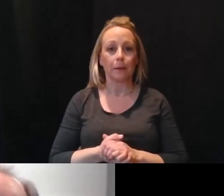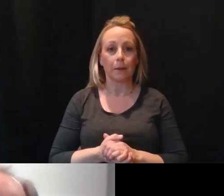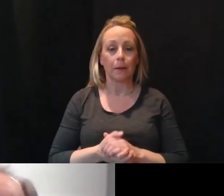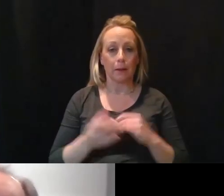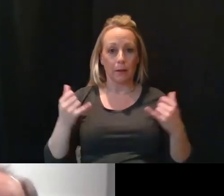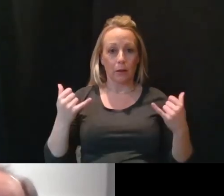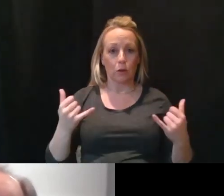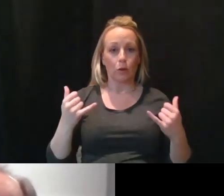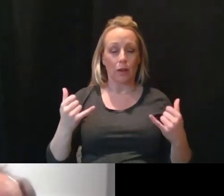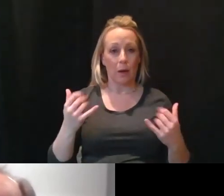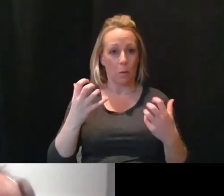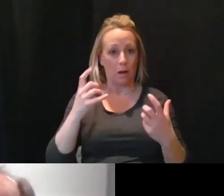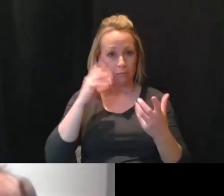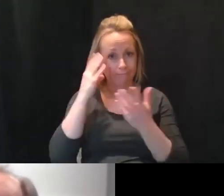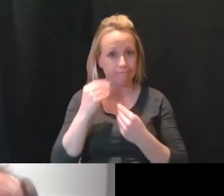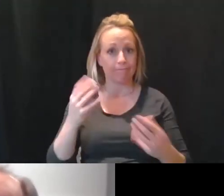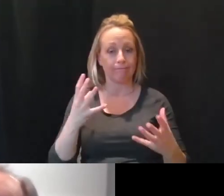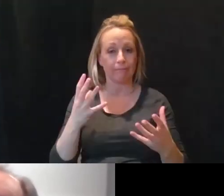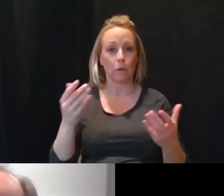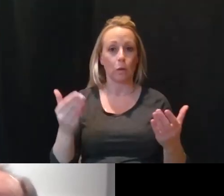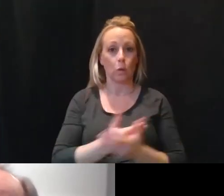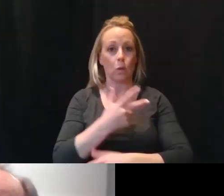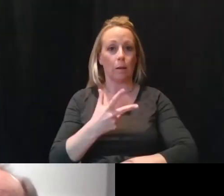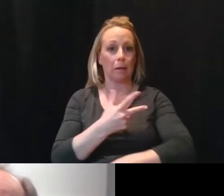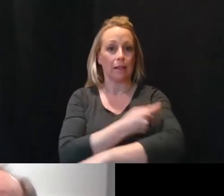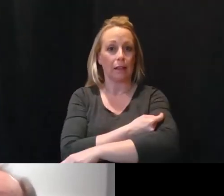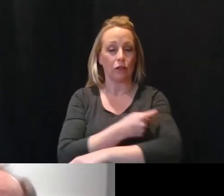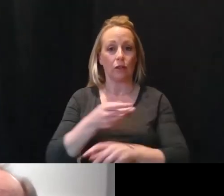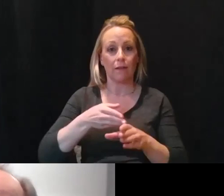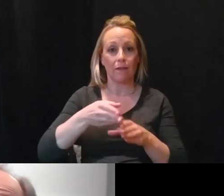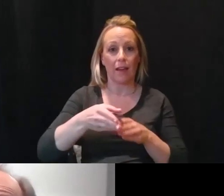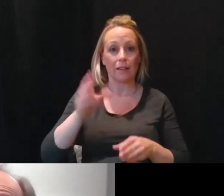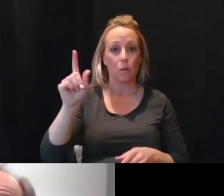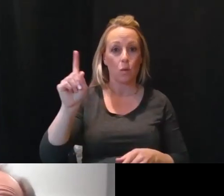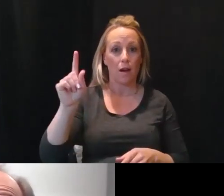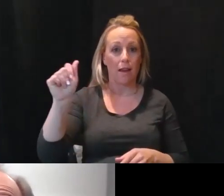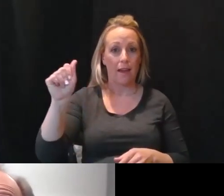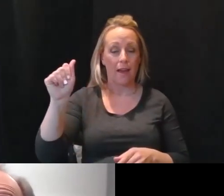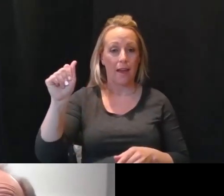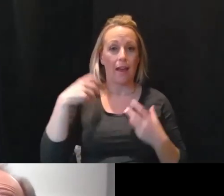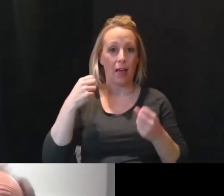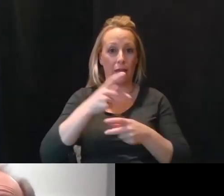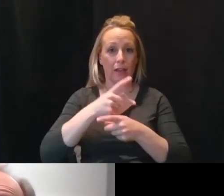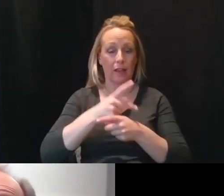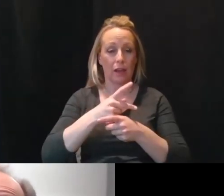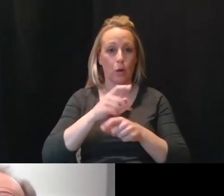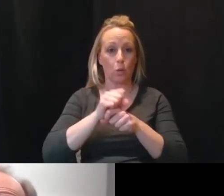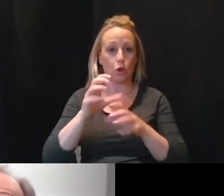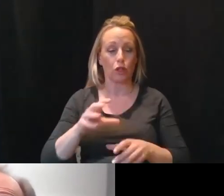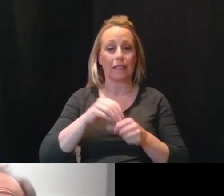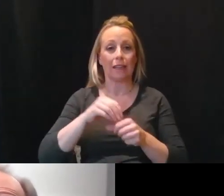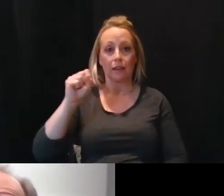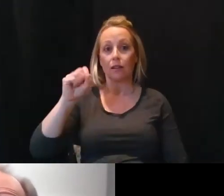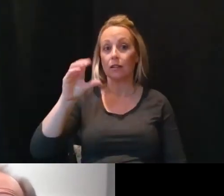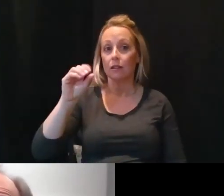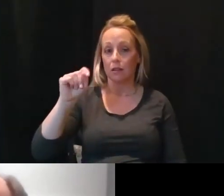Today, we'd like to give you an update on our immunization of Phase 1A healthcare workers in Scott County. Scott